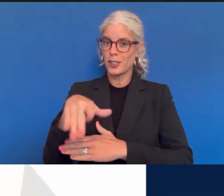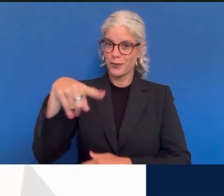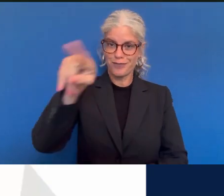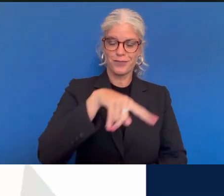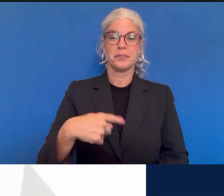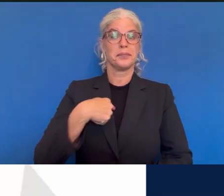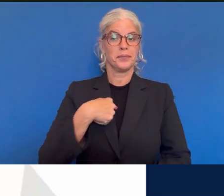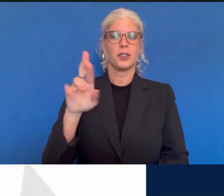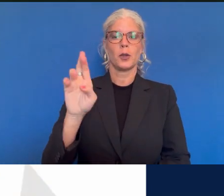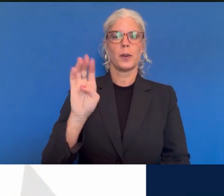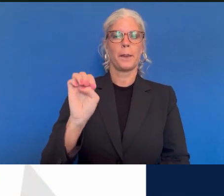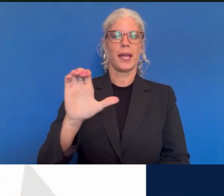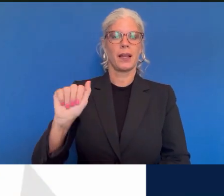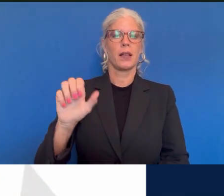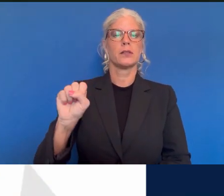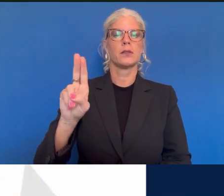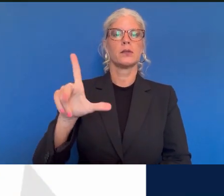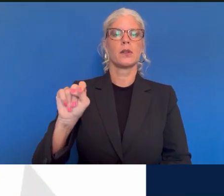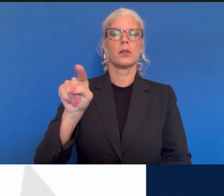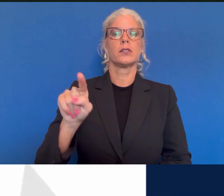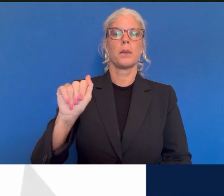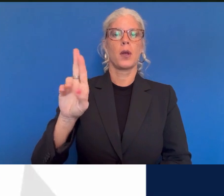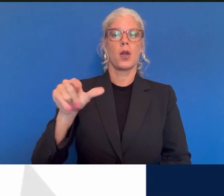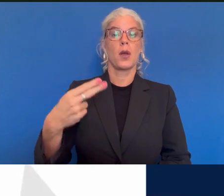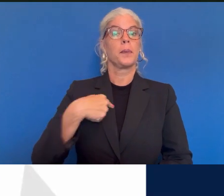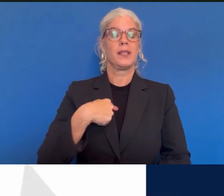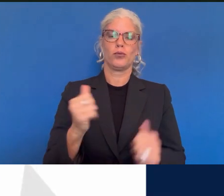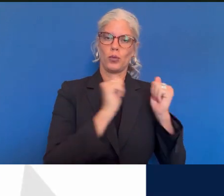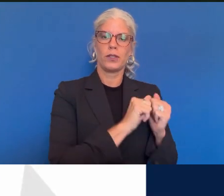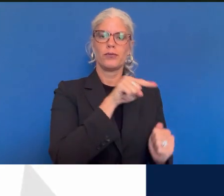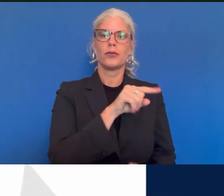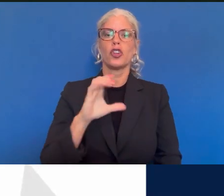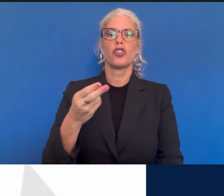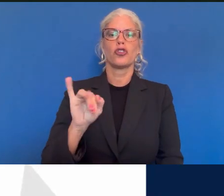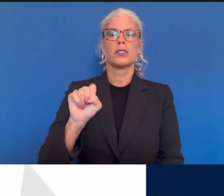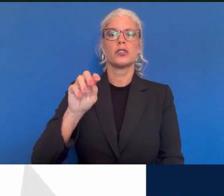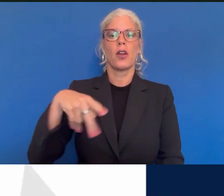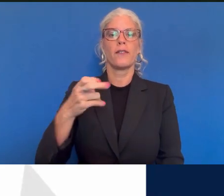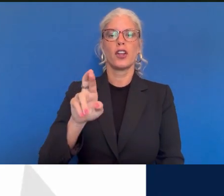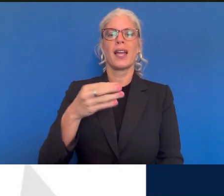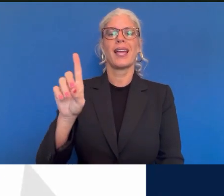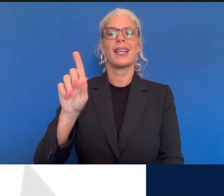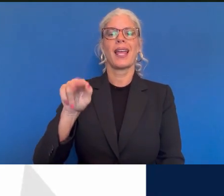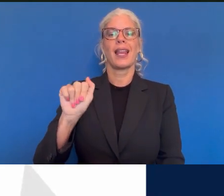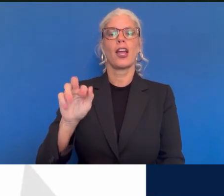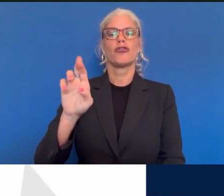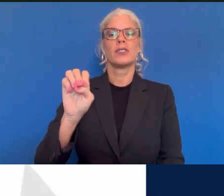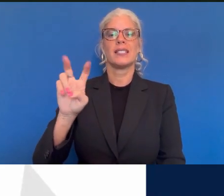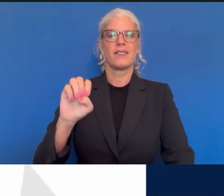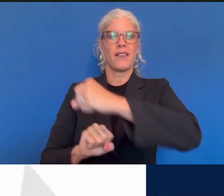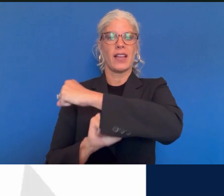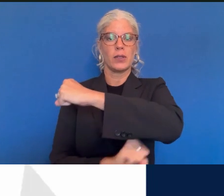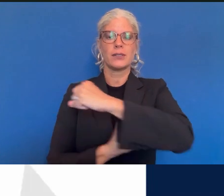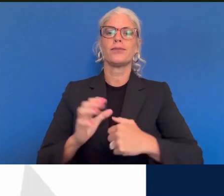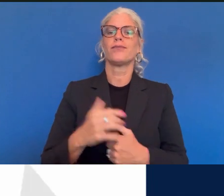Good afternoon, everyone. My name is Rebecca Saltzbaugh, and I'm with the Christopher and Dana Reeve Foundation. And I would like to welcome you all